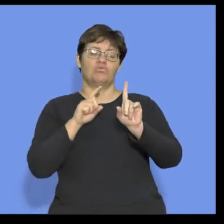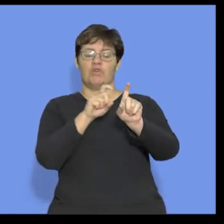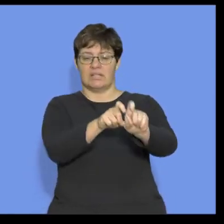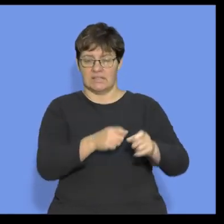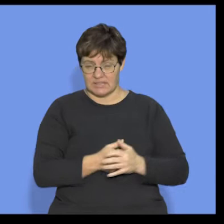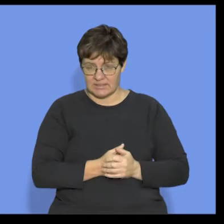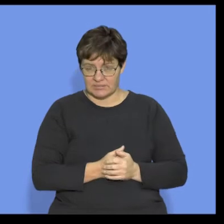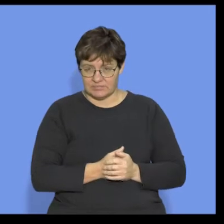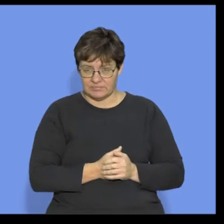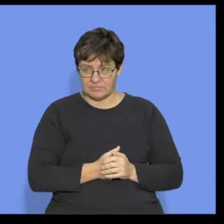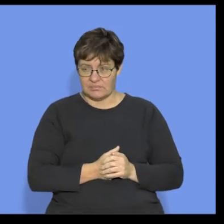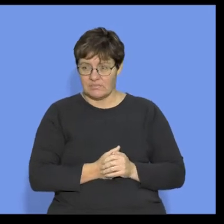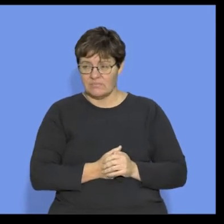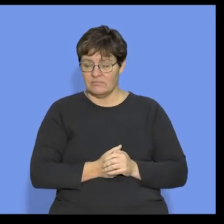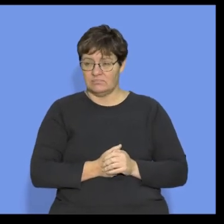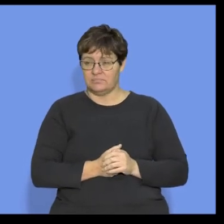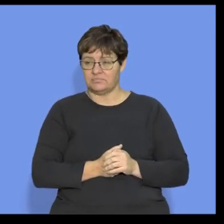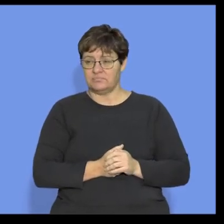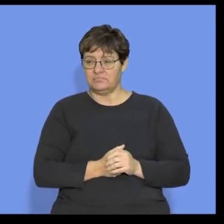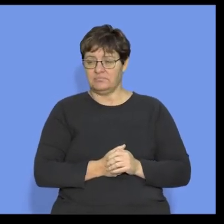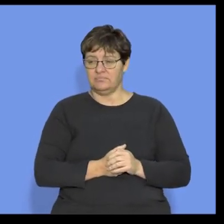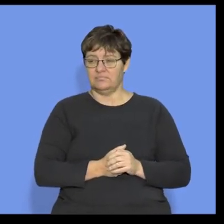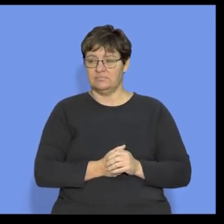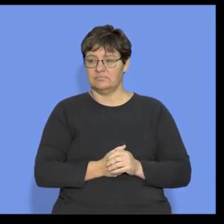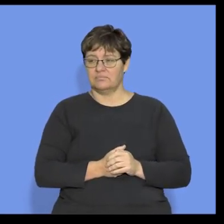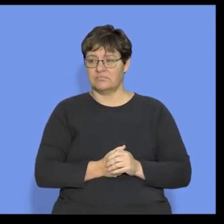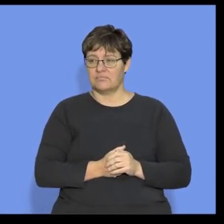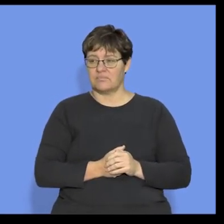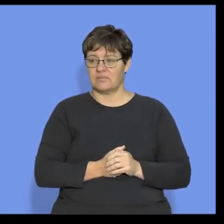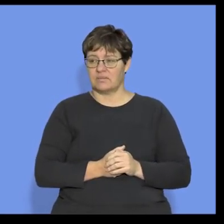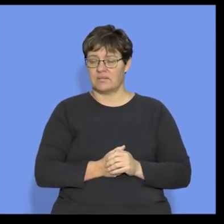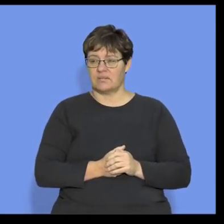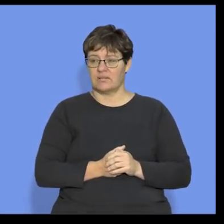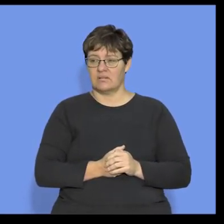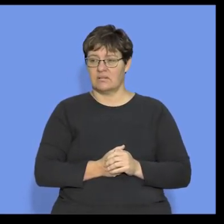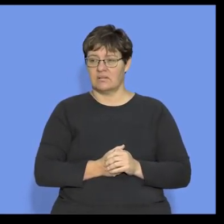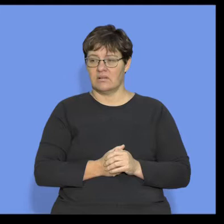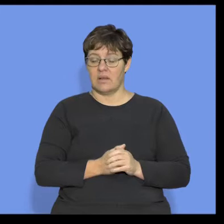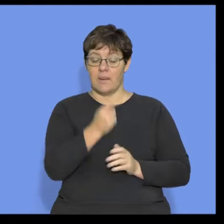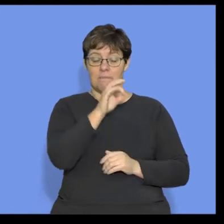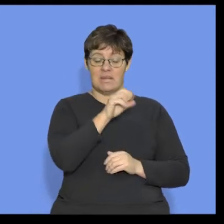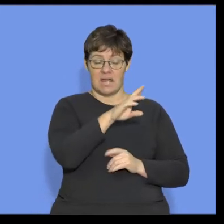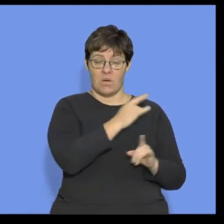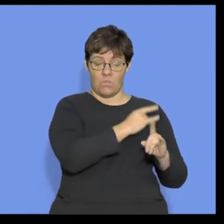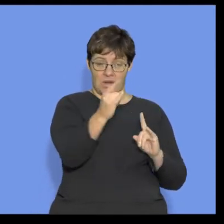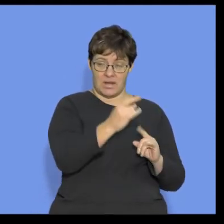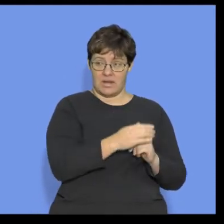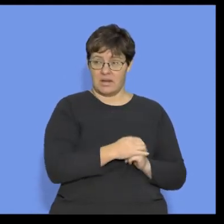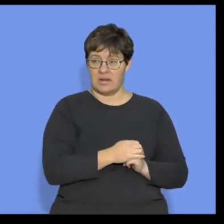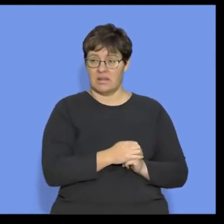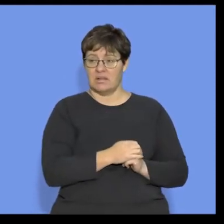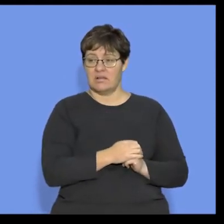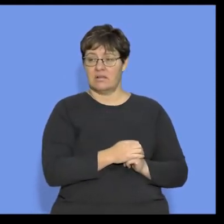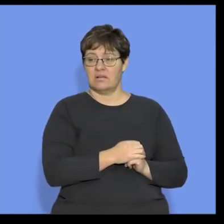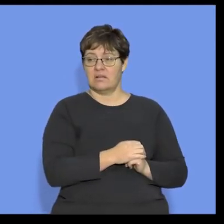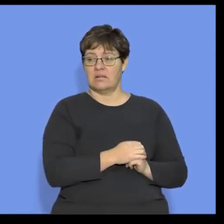outcomes. So what are the possible outcomes? The possible outcome will be here. Peter wins, there is, because it's